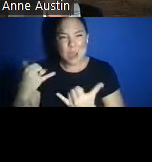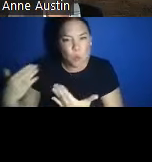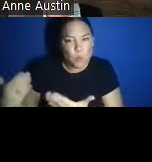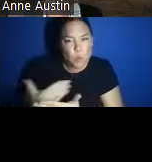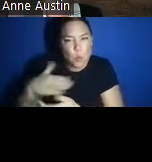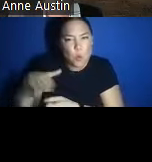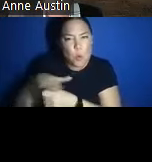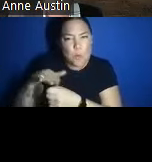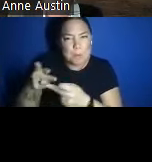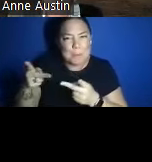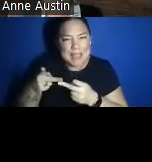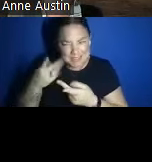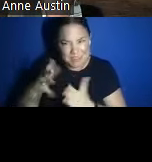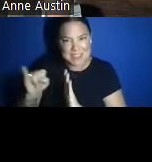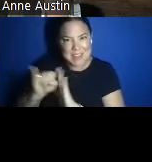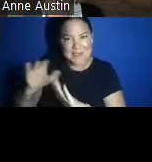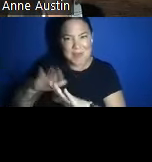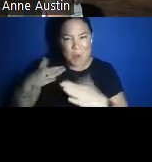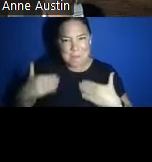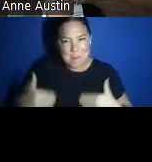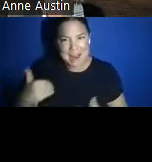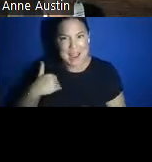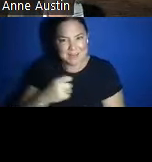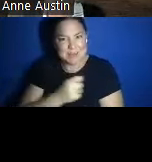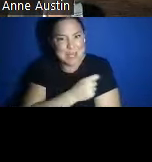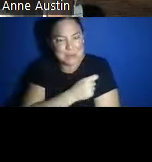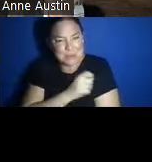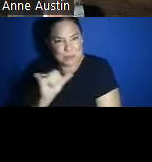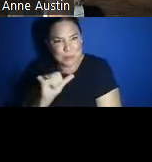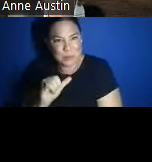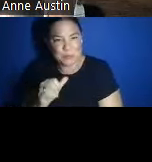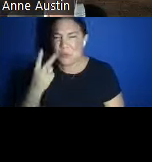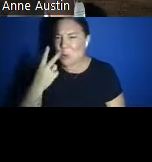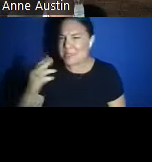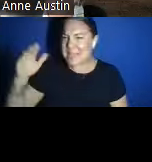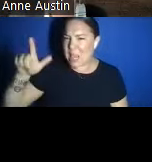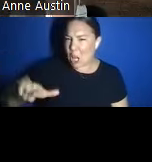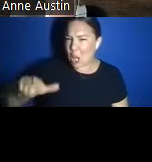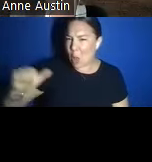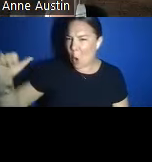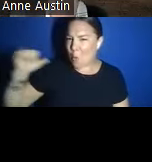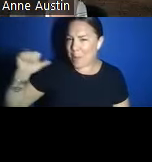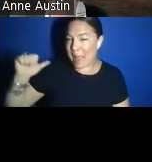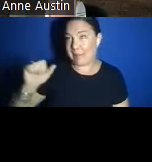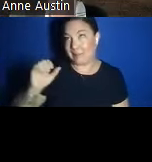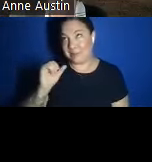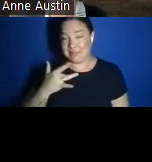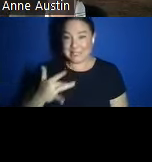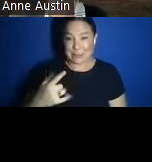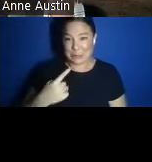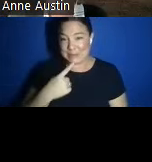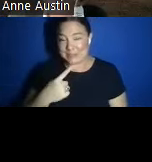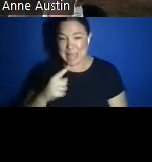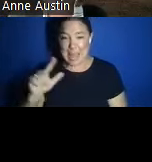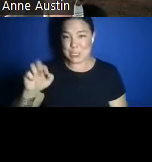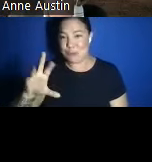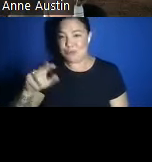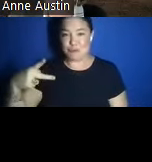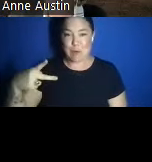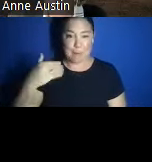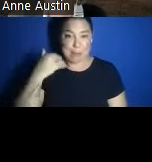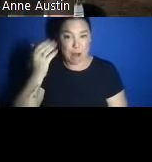identified tattoos. And you can see how the lower back, that area we so typically use to describe a tramp stamp, is